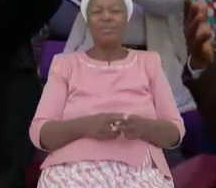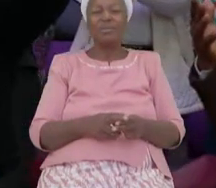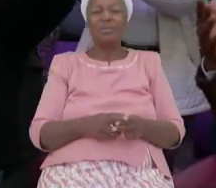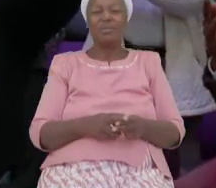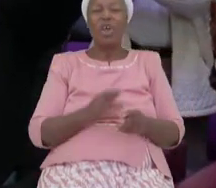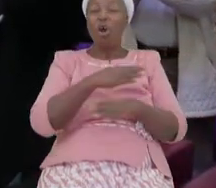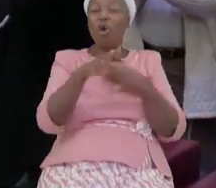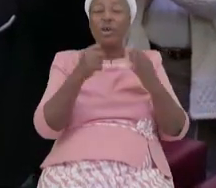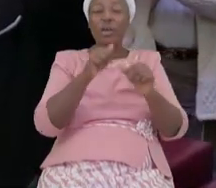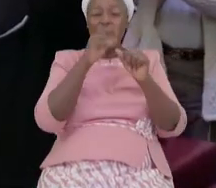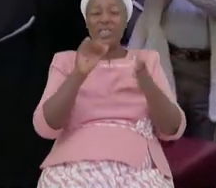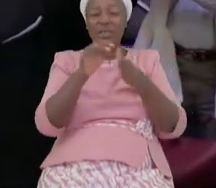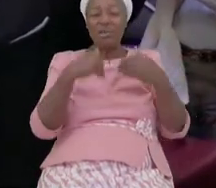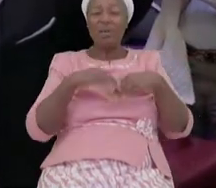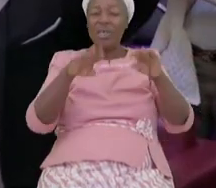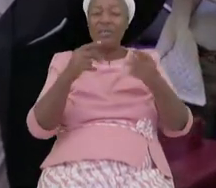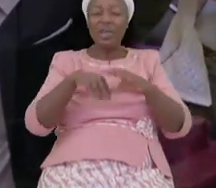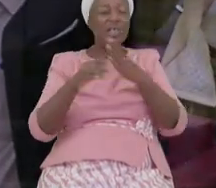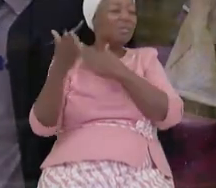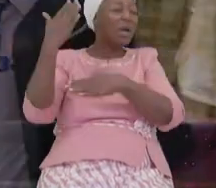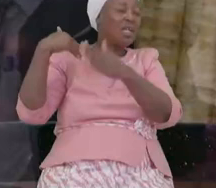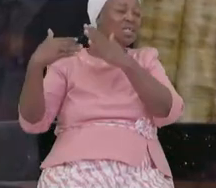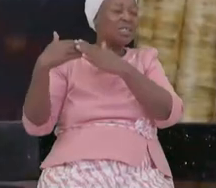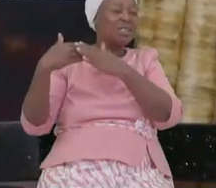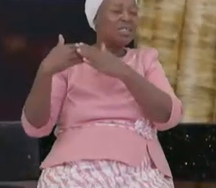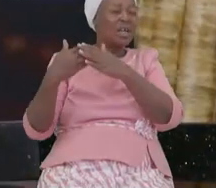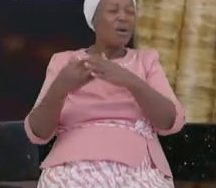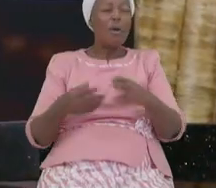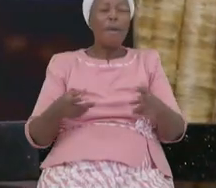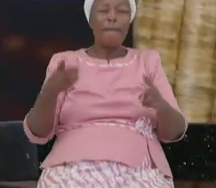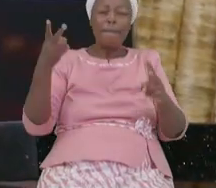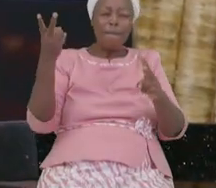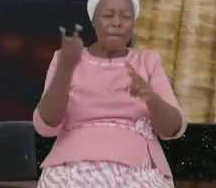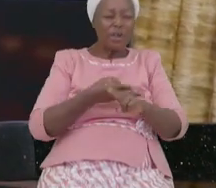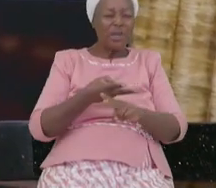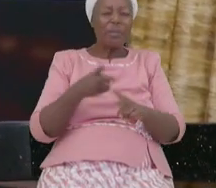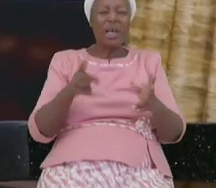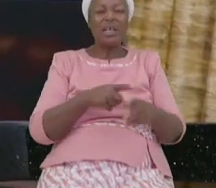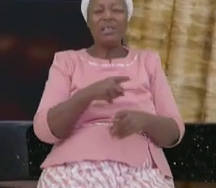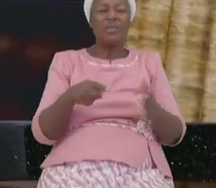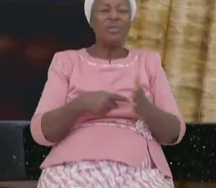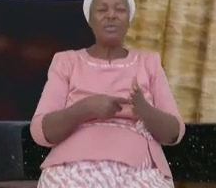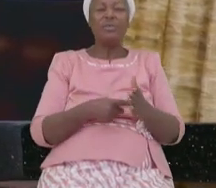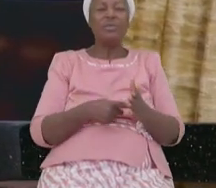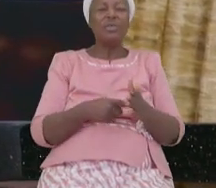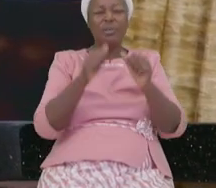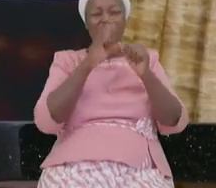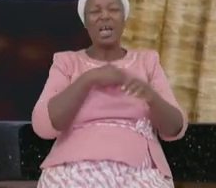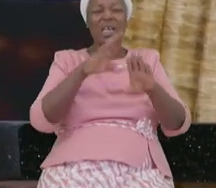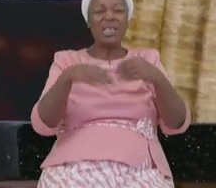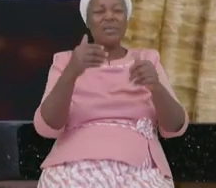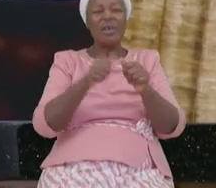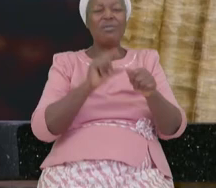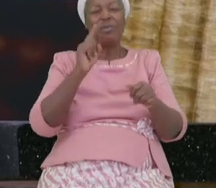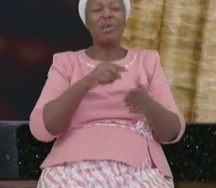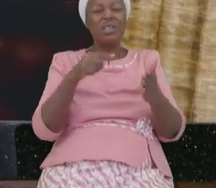All the blessings you have given in the past, multiply those blessings and give everyone this